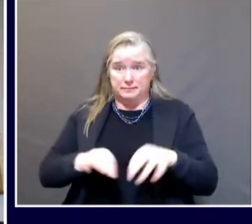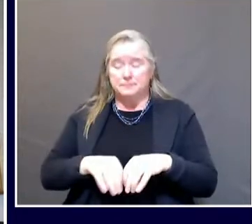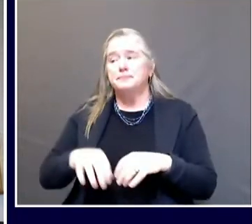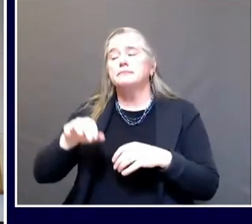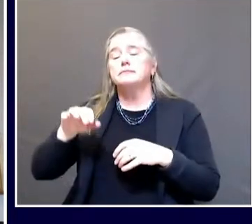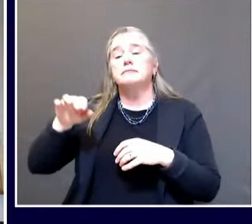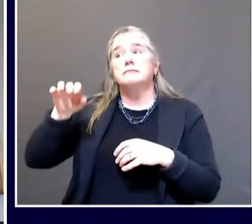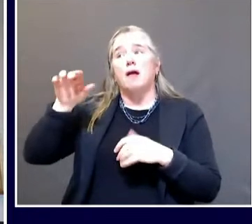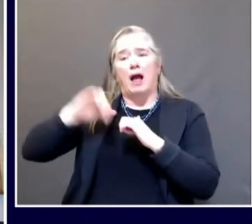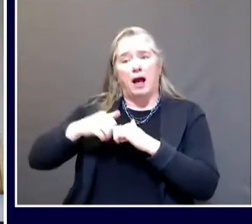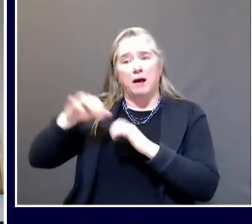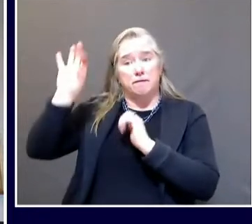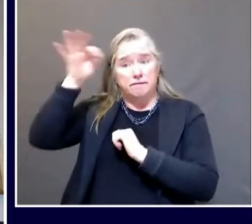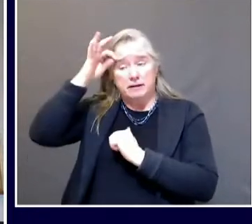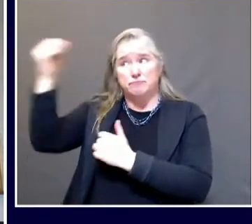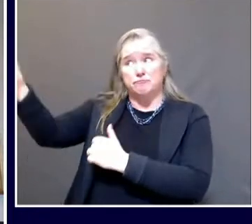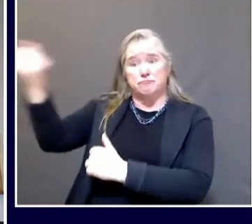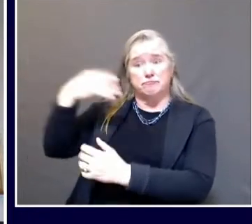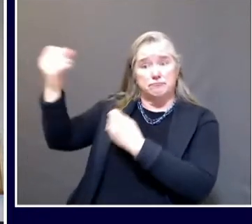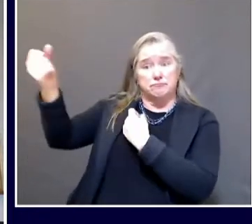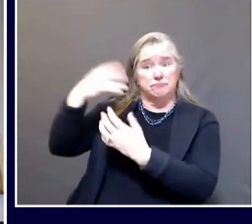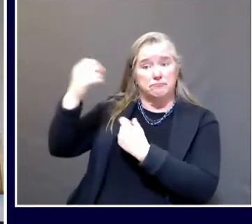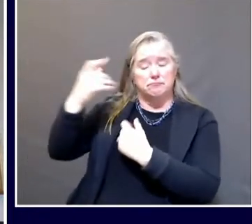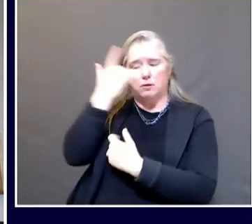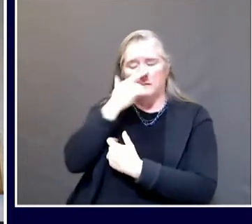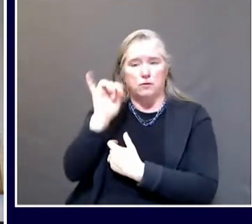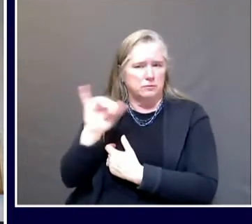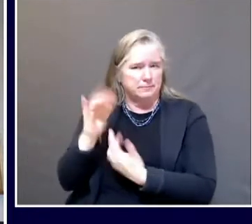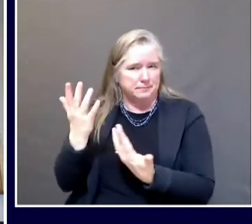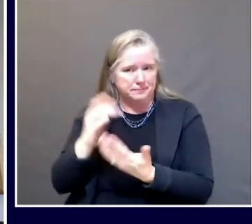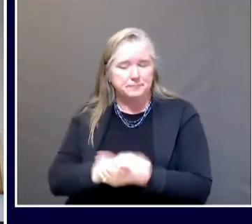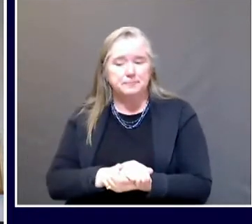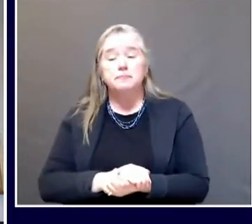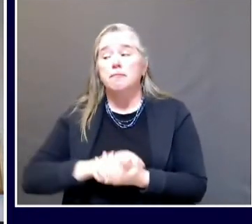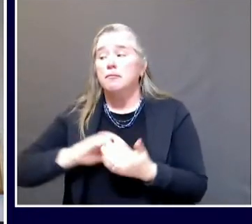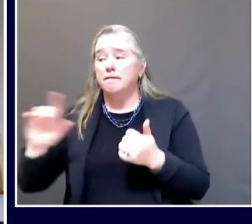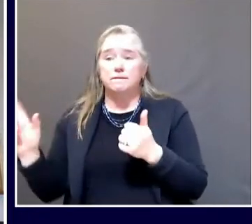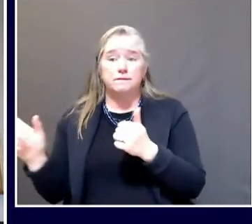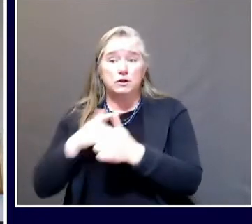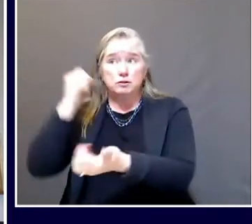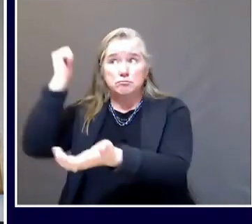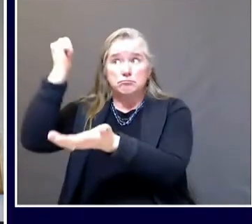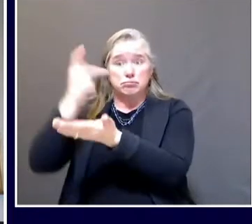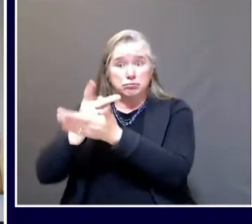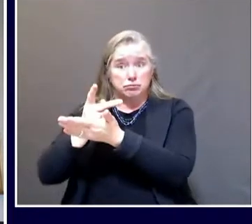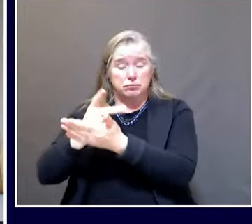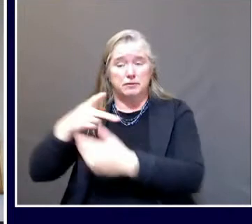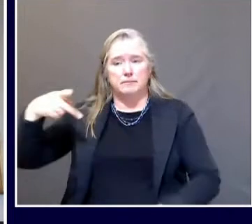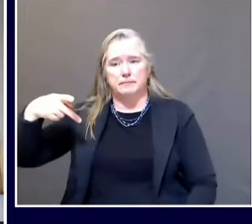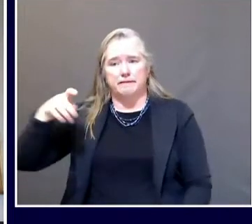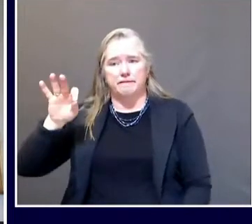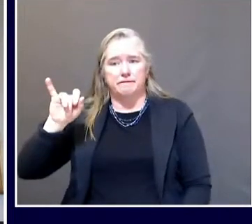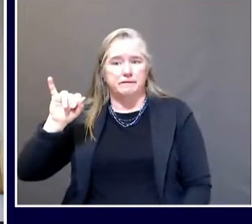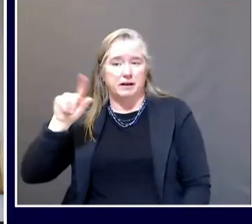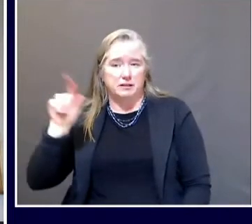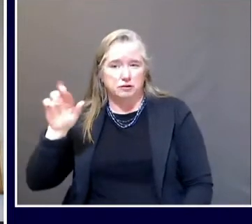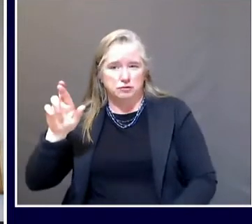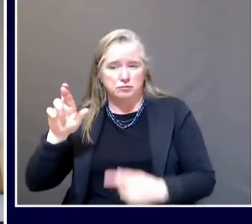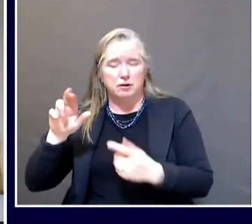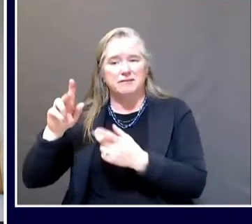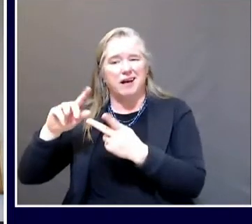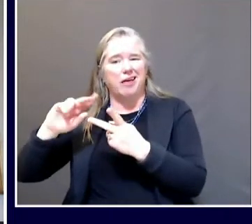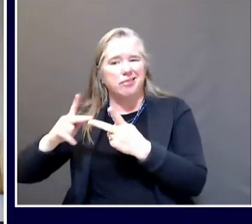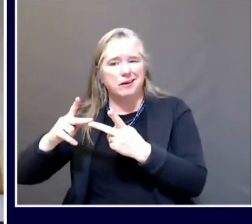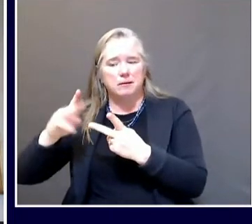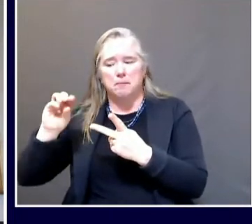has unfolded. Soon after the first vaccines were authorized, about a month ago, early in that